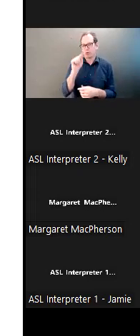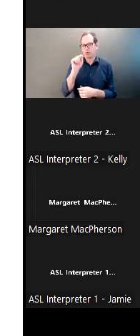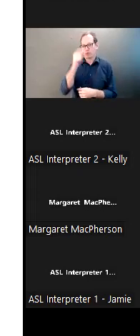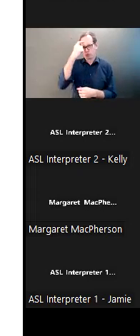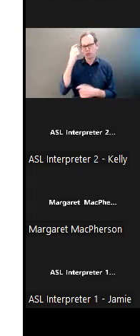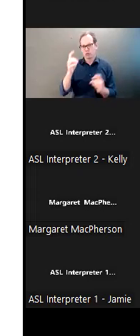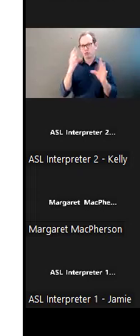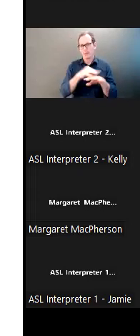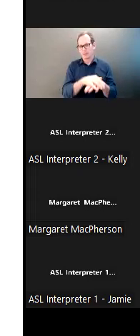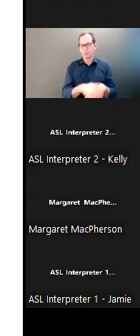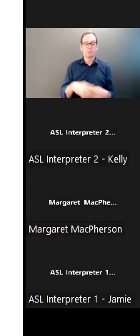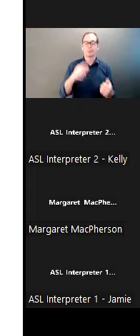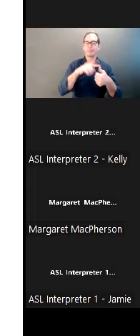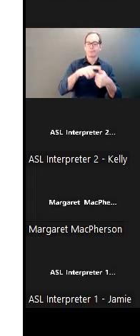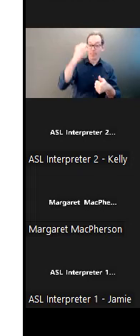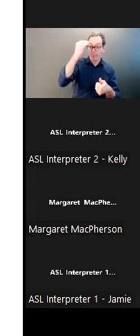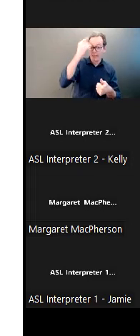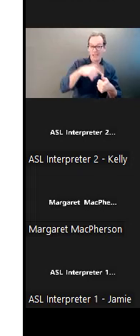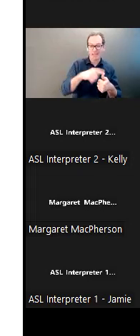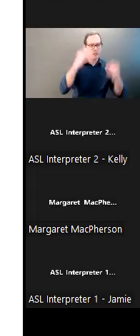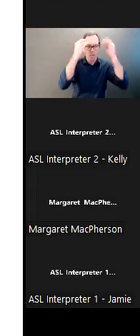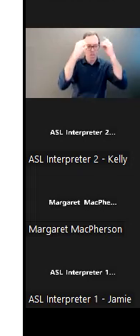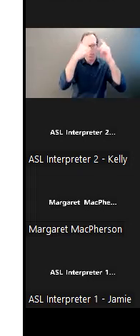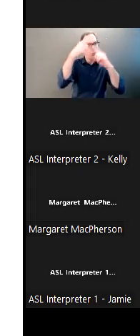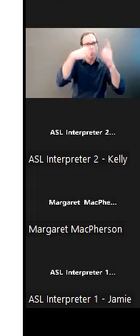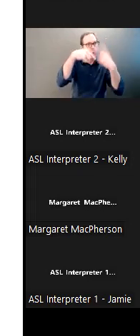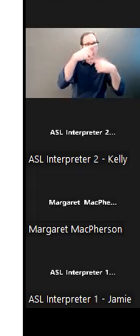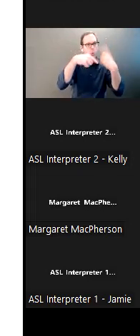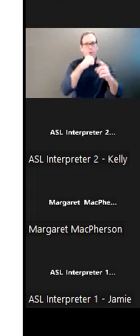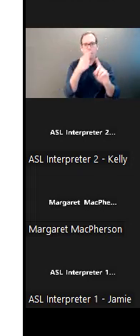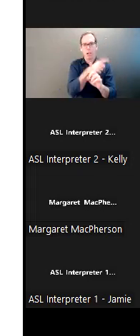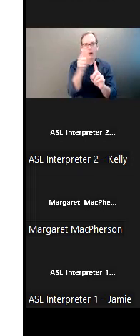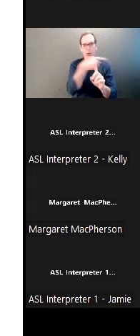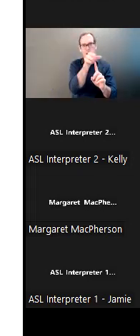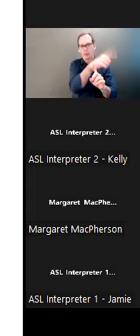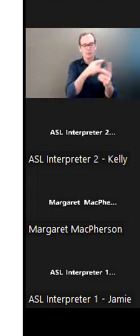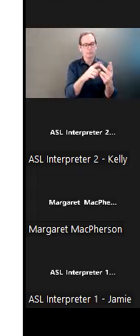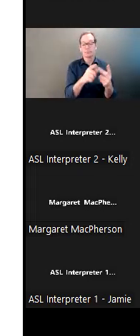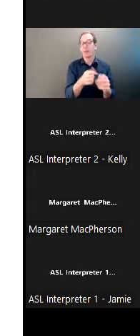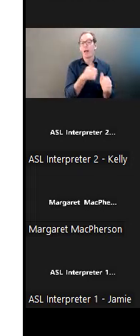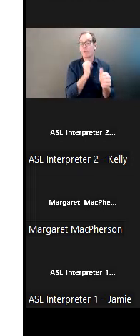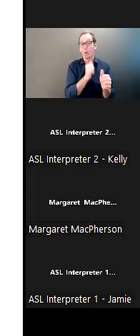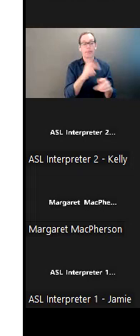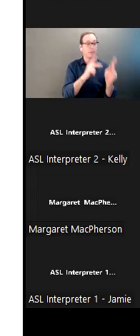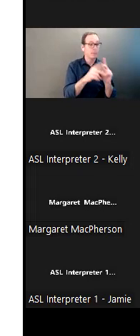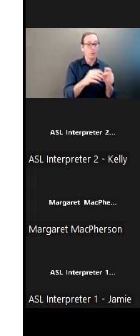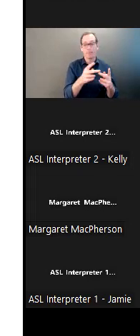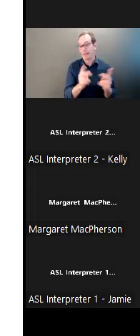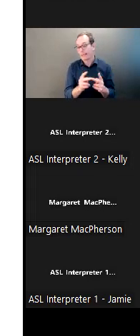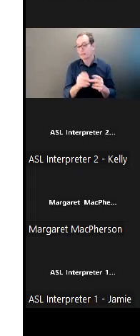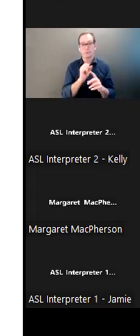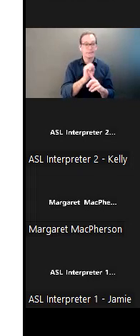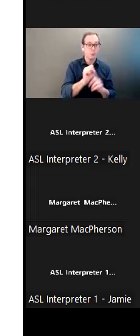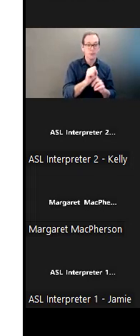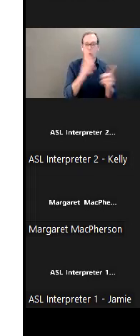difficulty concentrating or controlling thoughts, or your thoughts are spinning out of control. You might be avoiding certain people, places, or situations because they activate